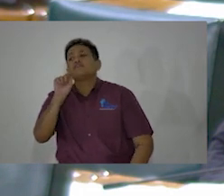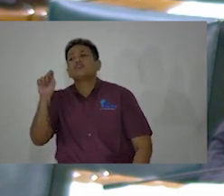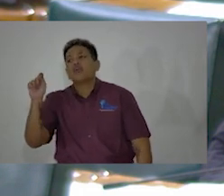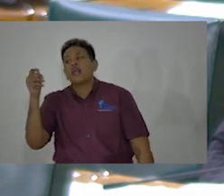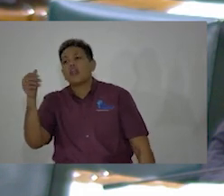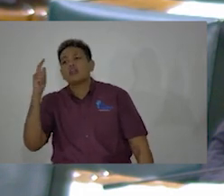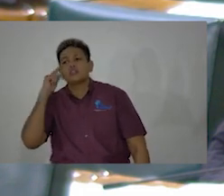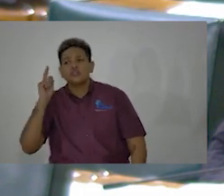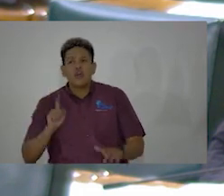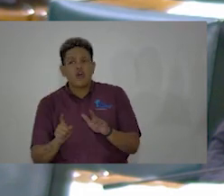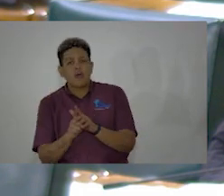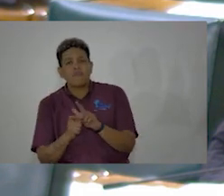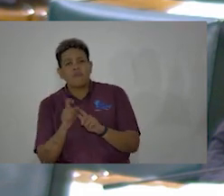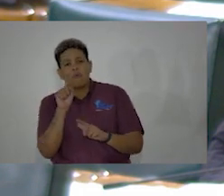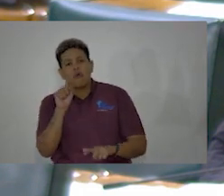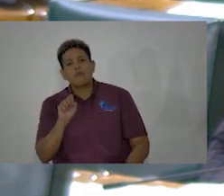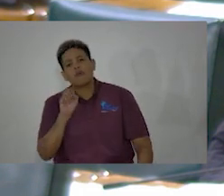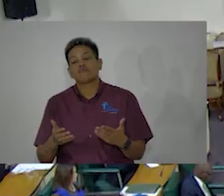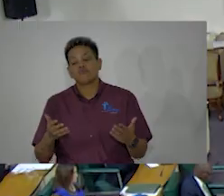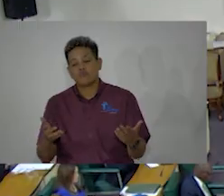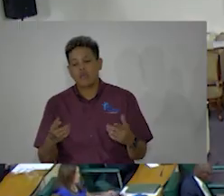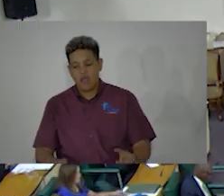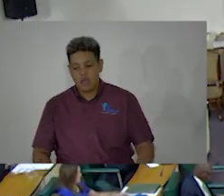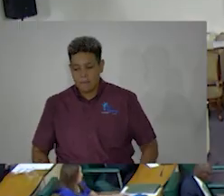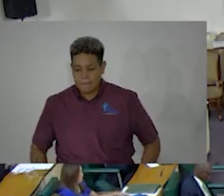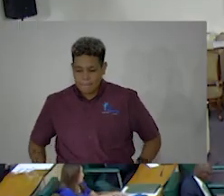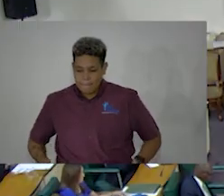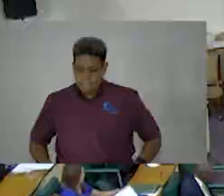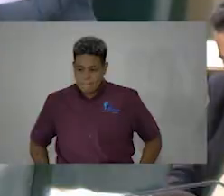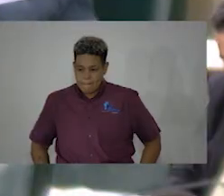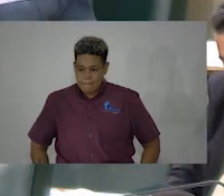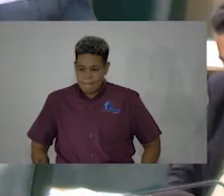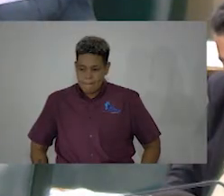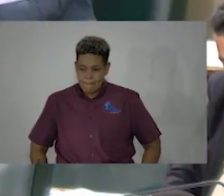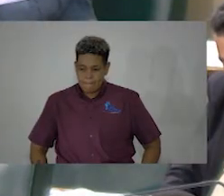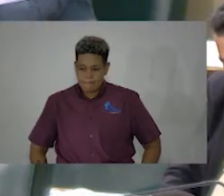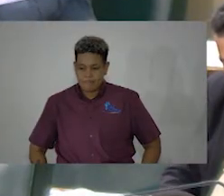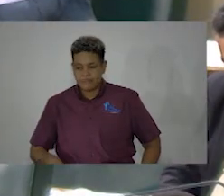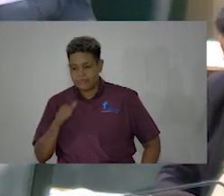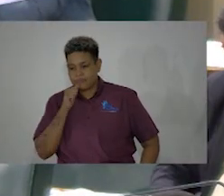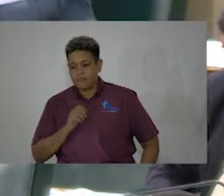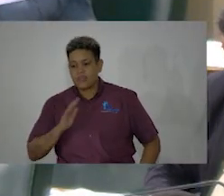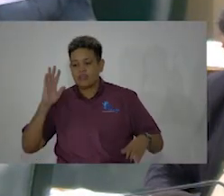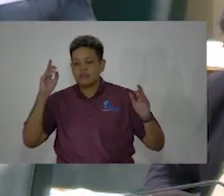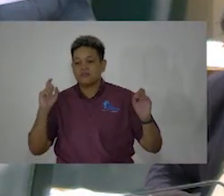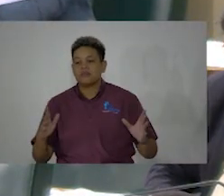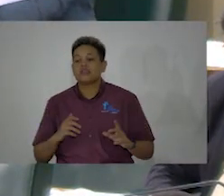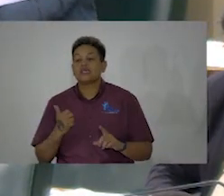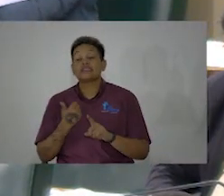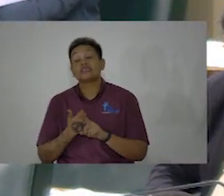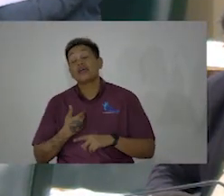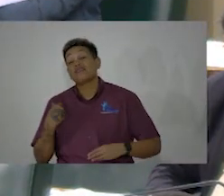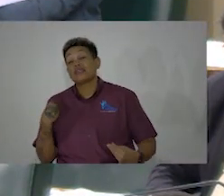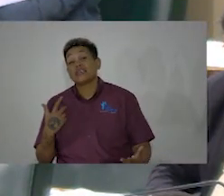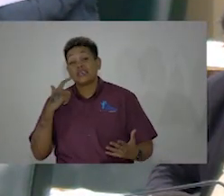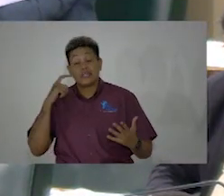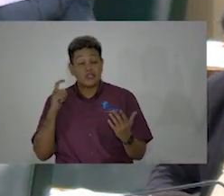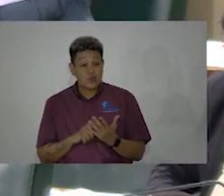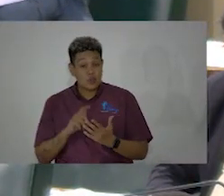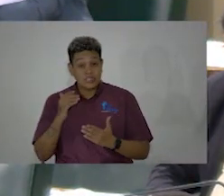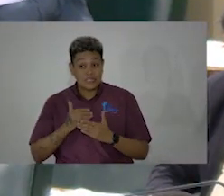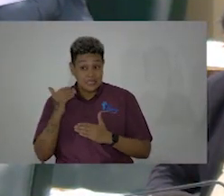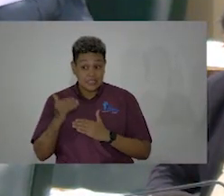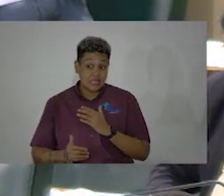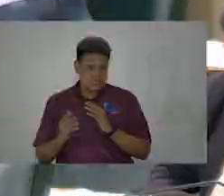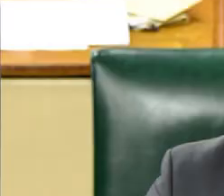trillion, up from $1.021 trillion. The first supplementary estimates for public bodies' revenue and expenditure was also approved